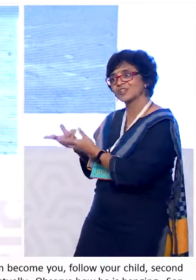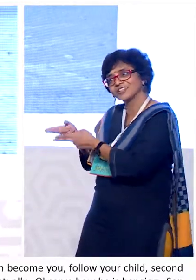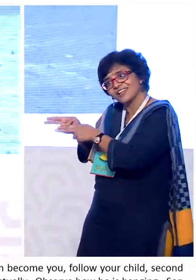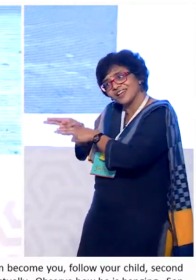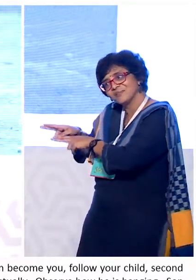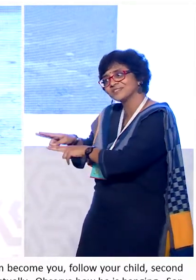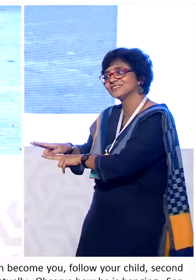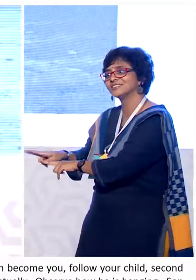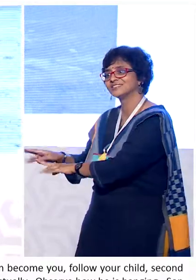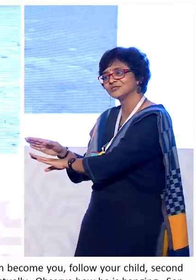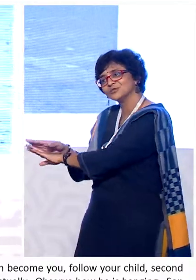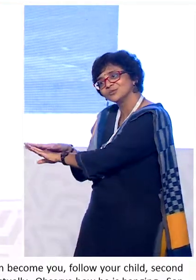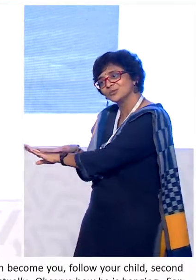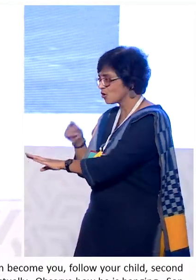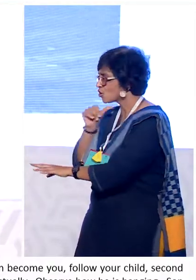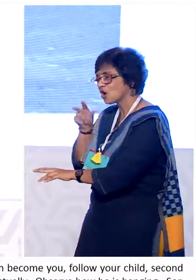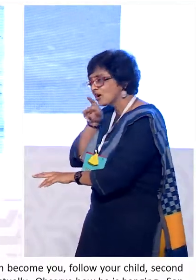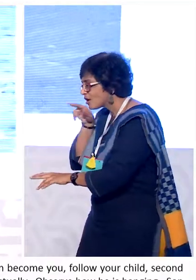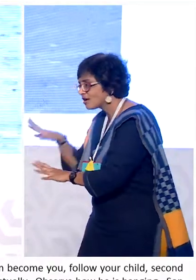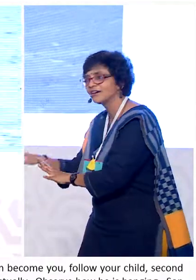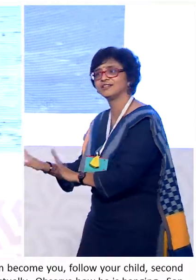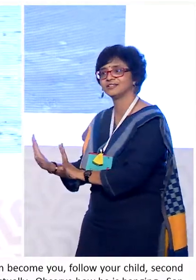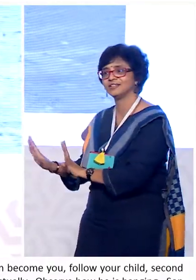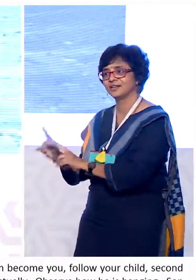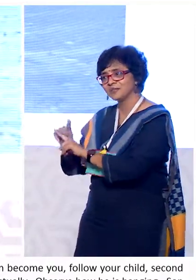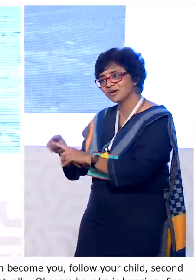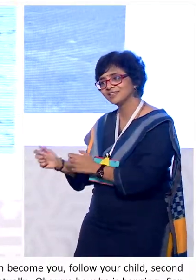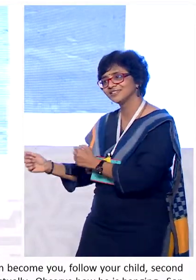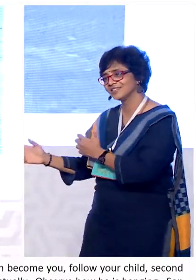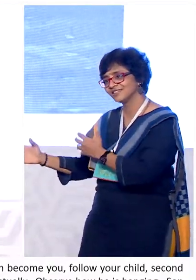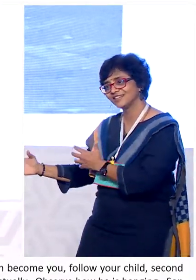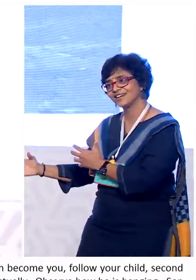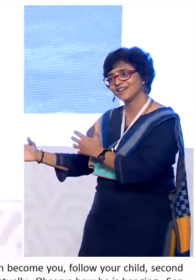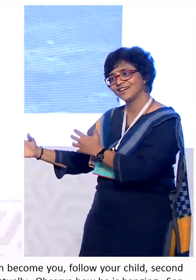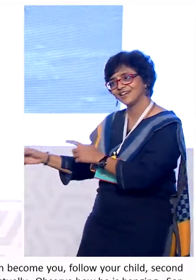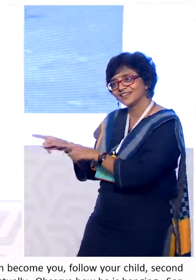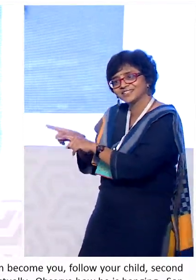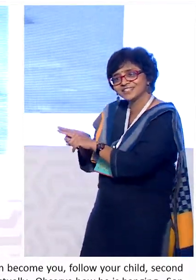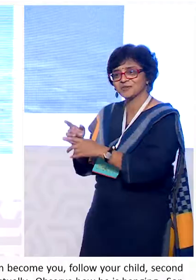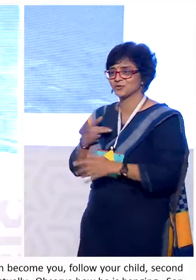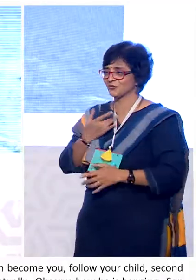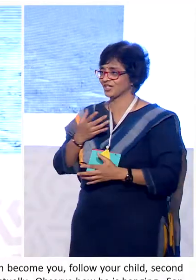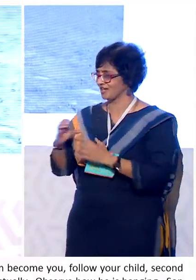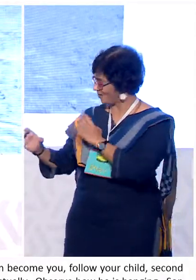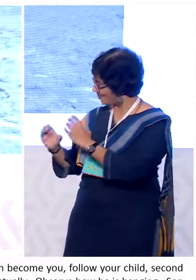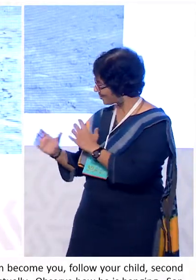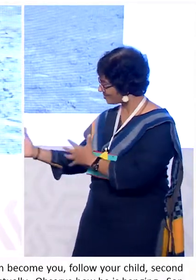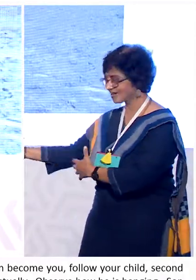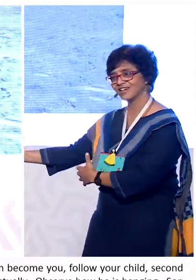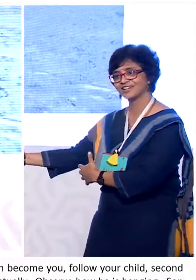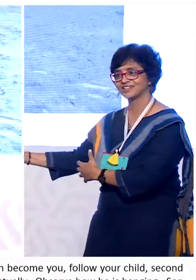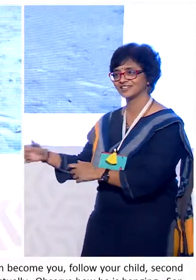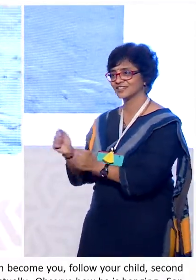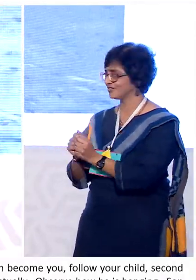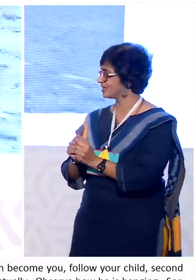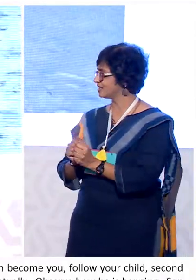fun as it was making that baby. And you need to have a motivation to communicate with each other as a partner, because